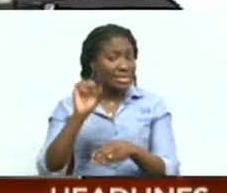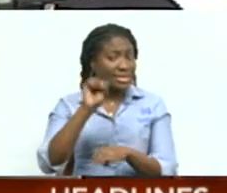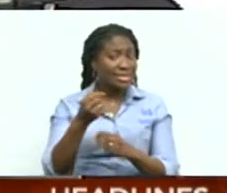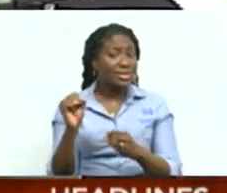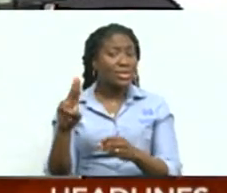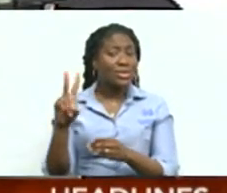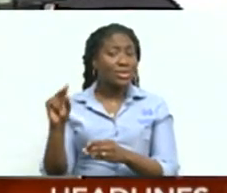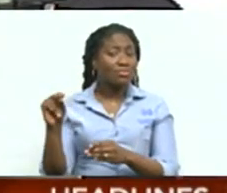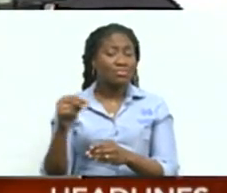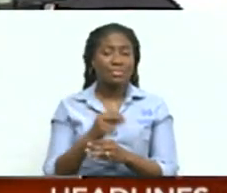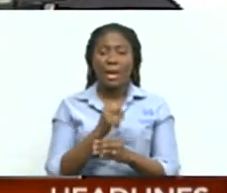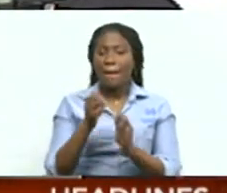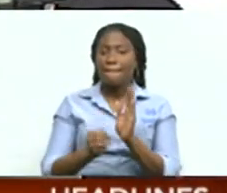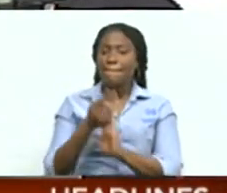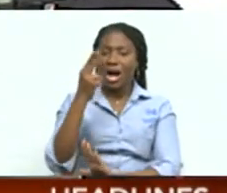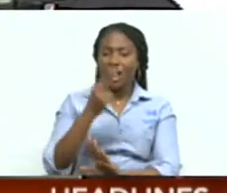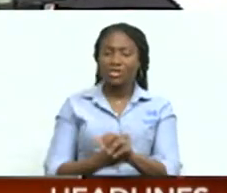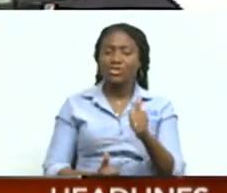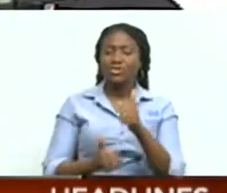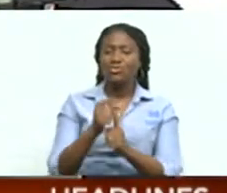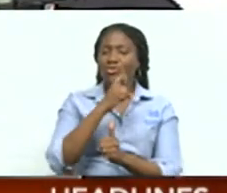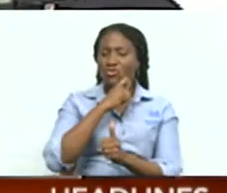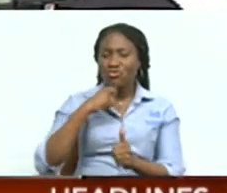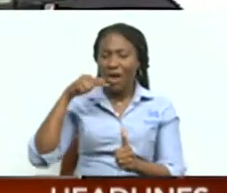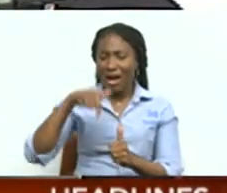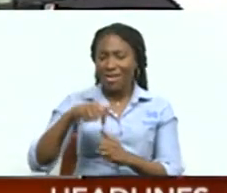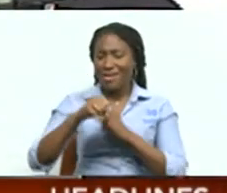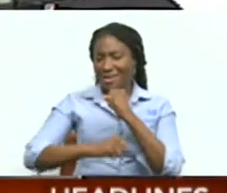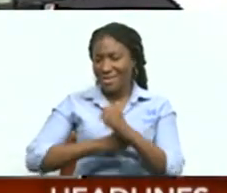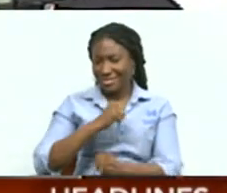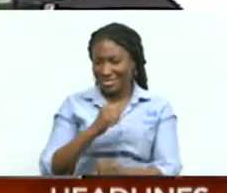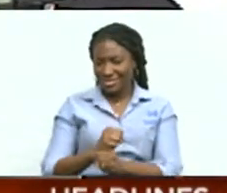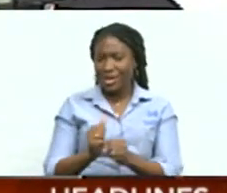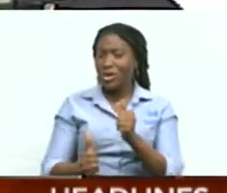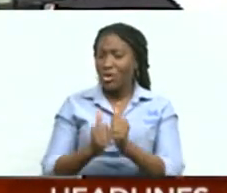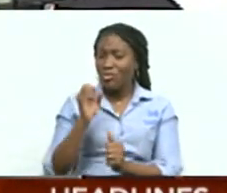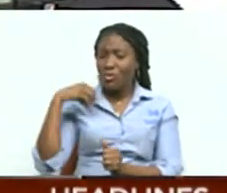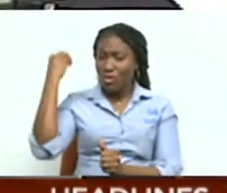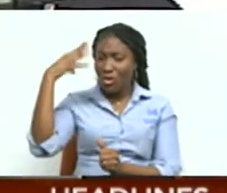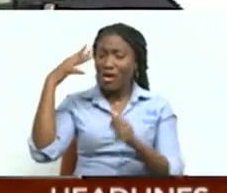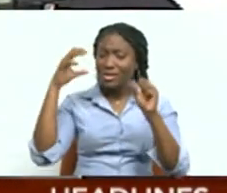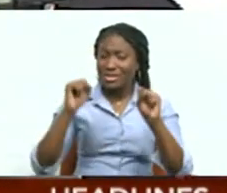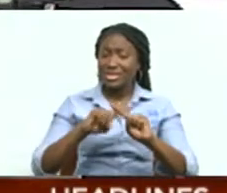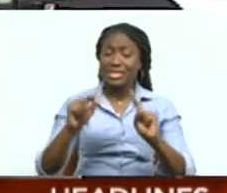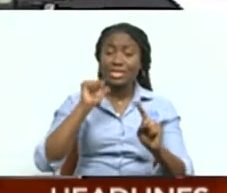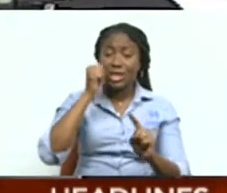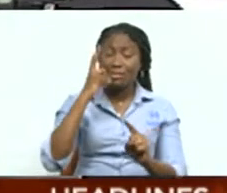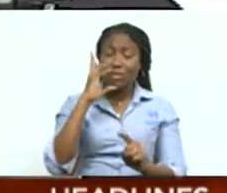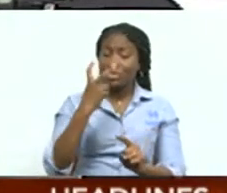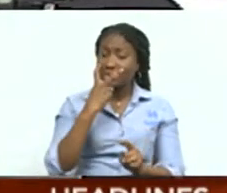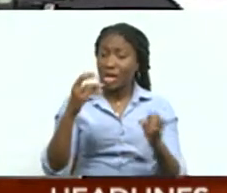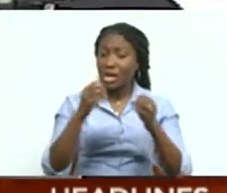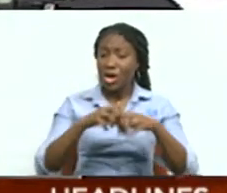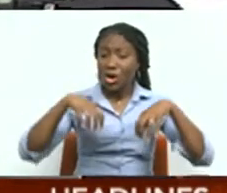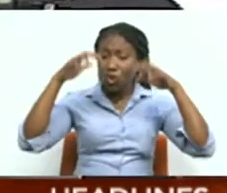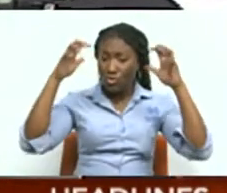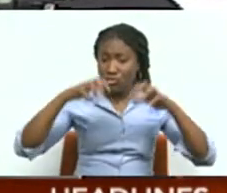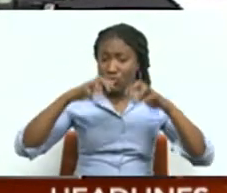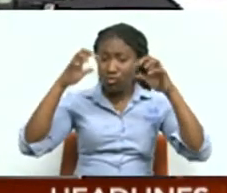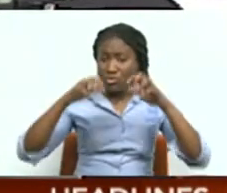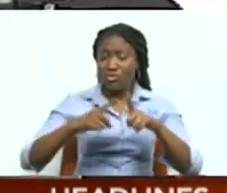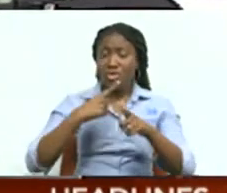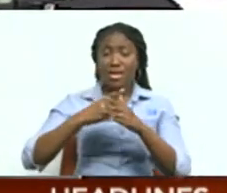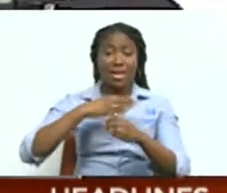usually the driest month of the year, so we tend to see mostly sunny days. Tomorrow, though, we might be seeing a bit more rainfall, and coming on to the end of the